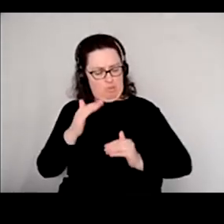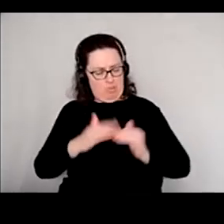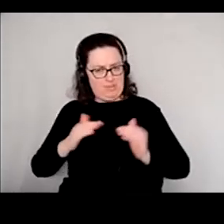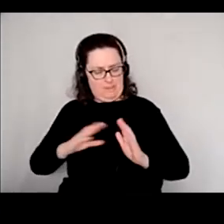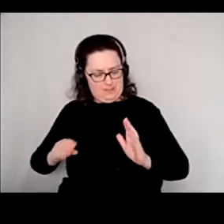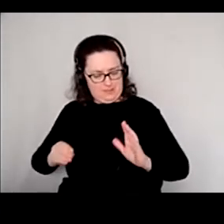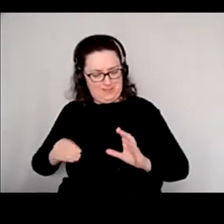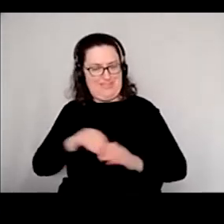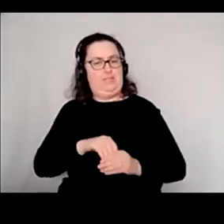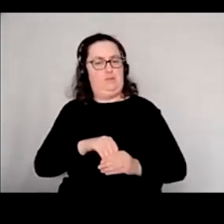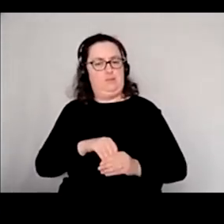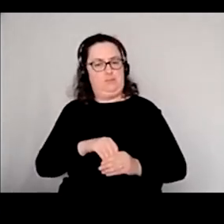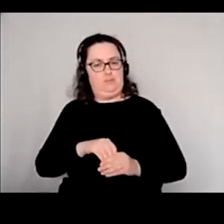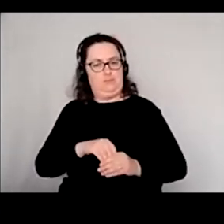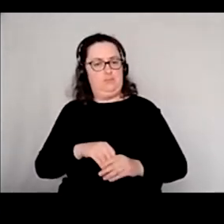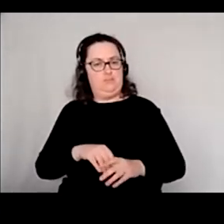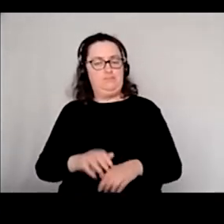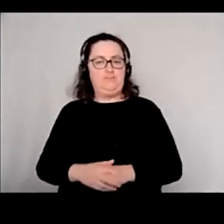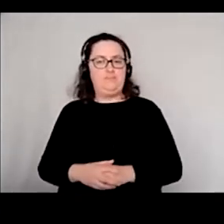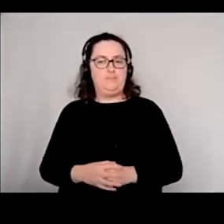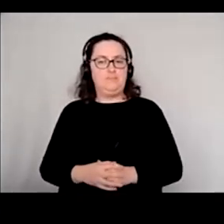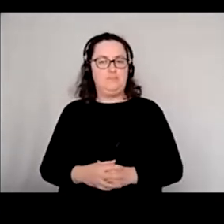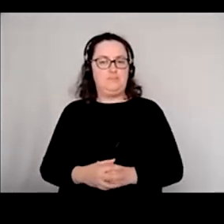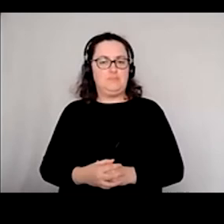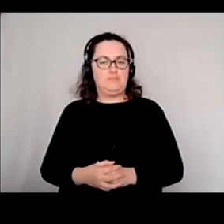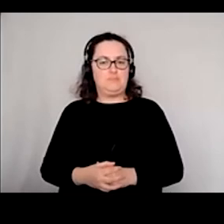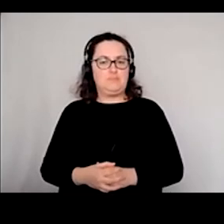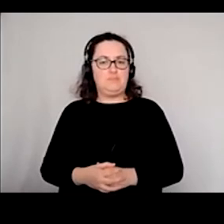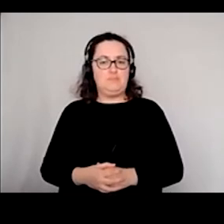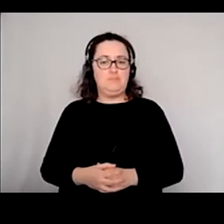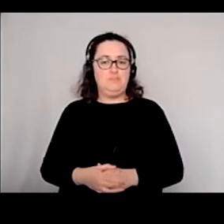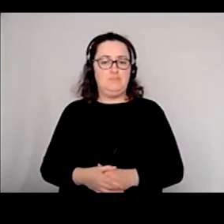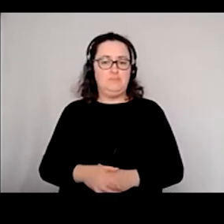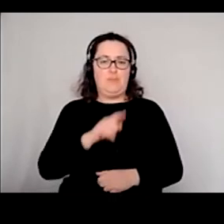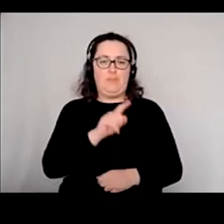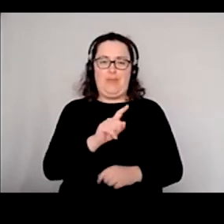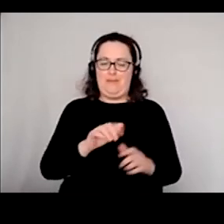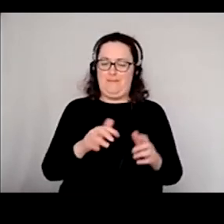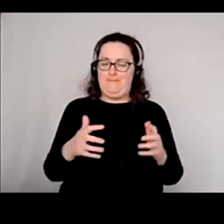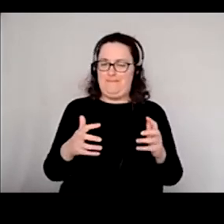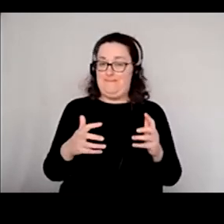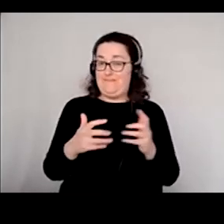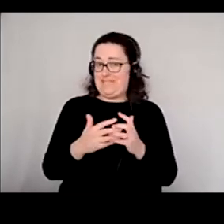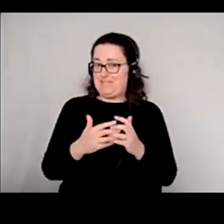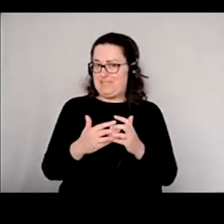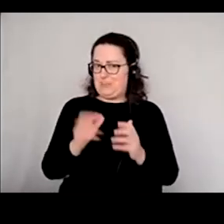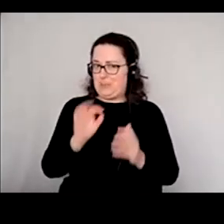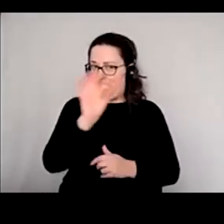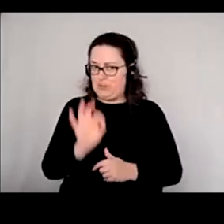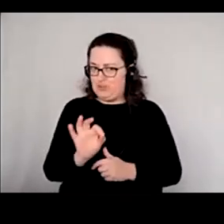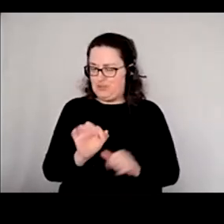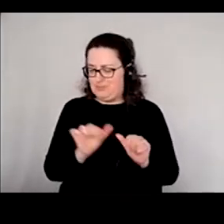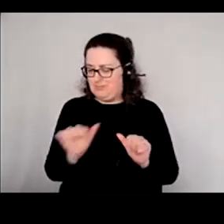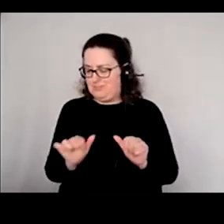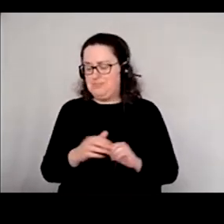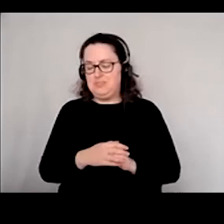really. Mm. Yes. I mean, it fits in nicely with the next question that I sort of, again, this